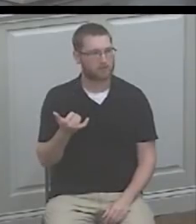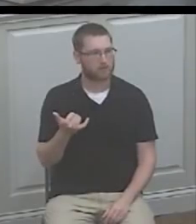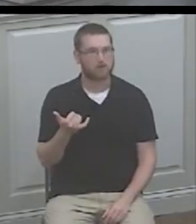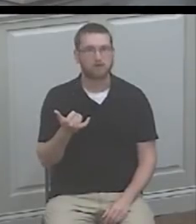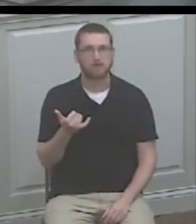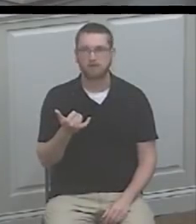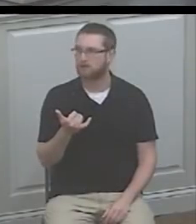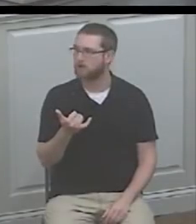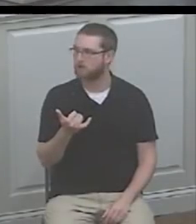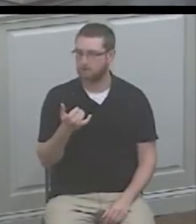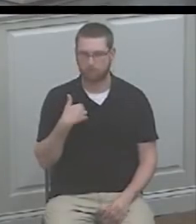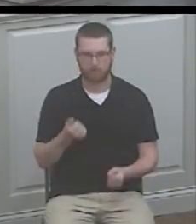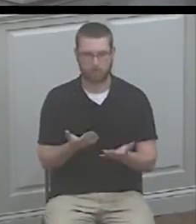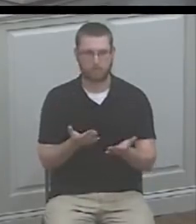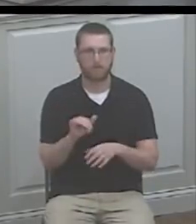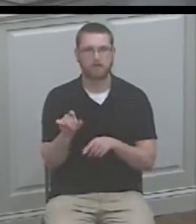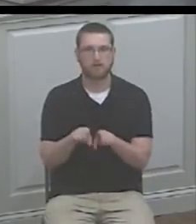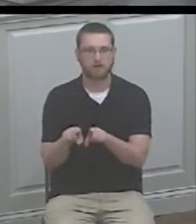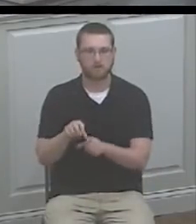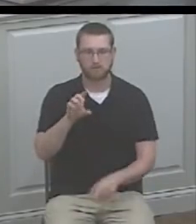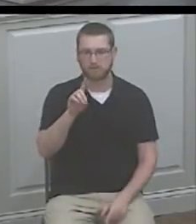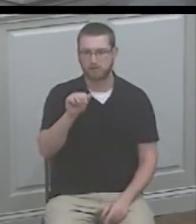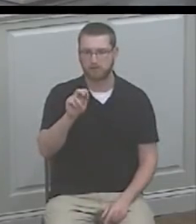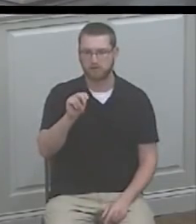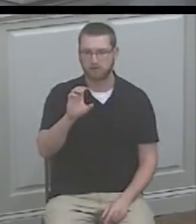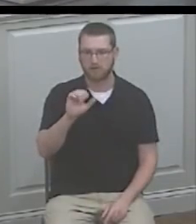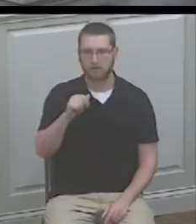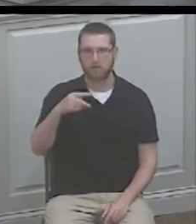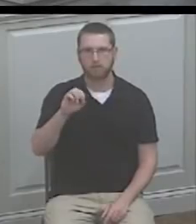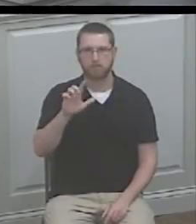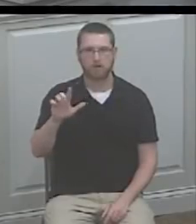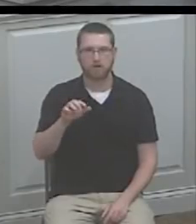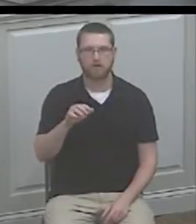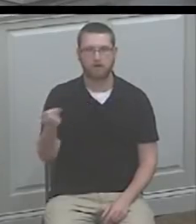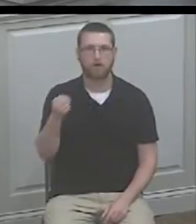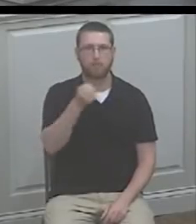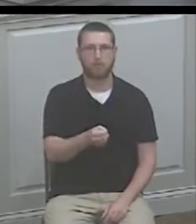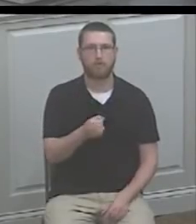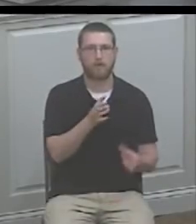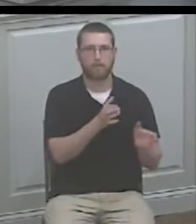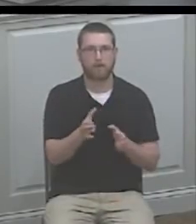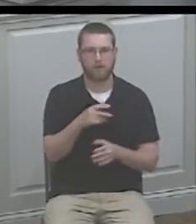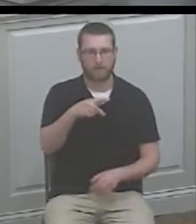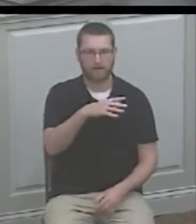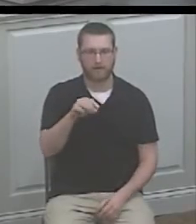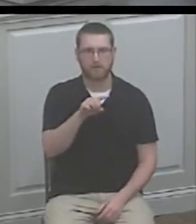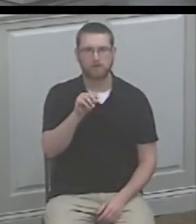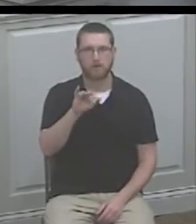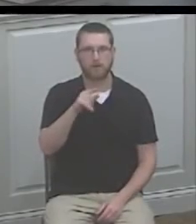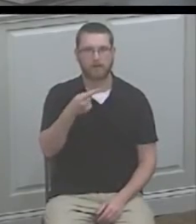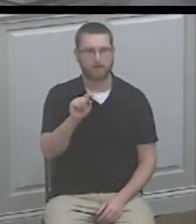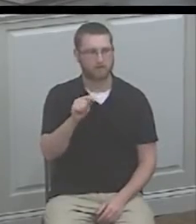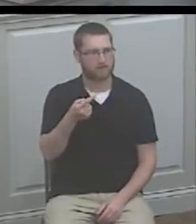is my recommendation to you that Dan Campbell be appointed to Planning and Zoning Board of Adjustments, replacing Linda Green. Linda has